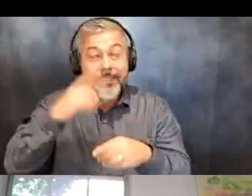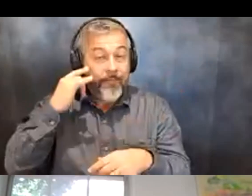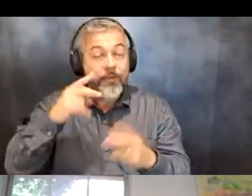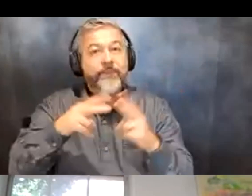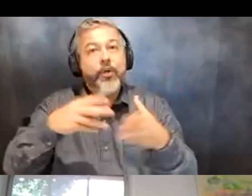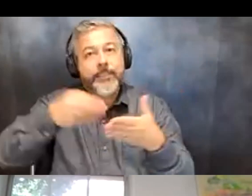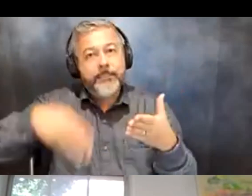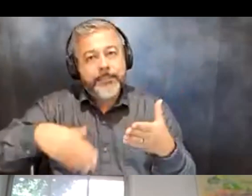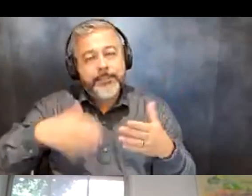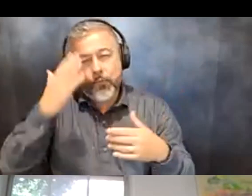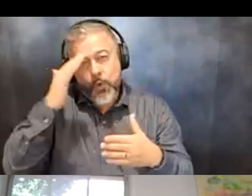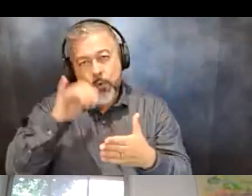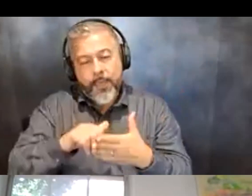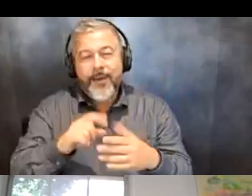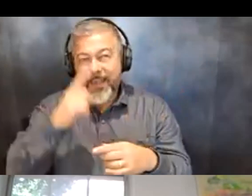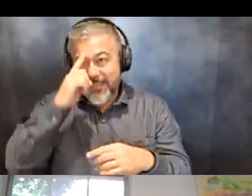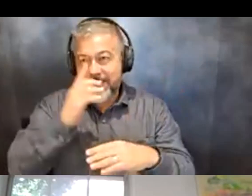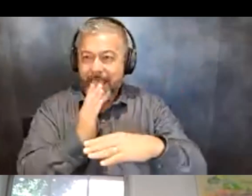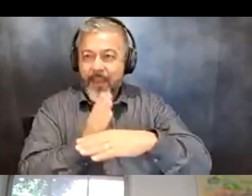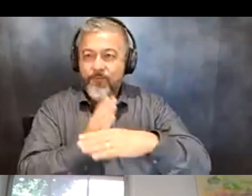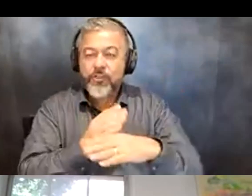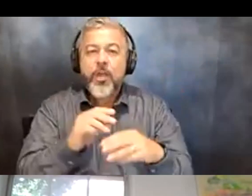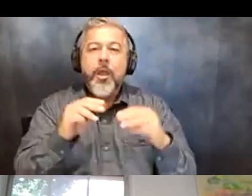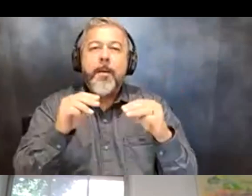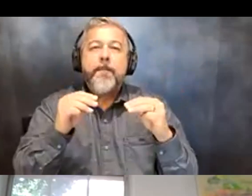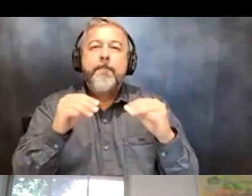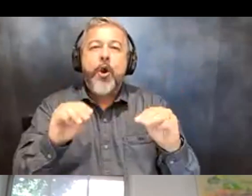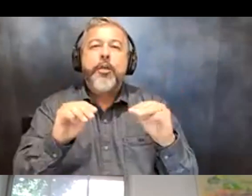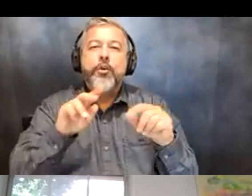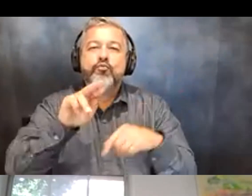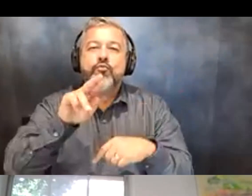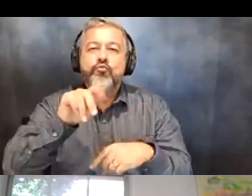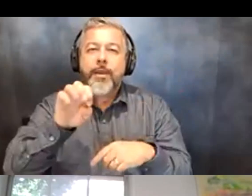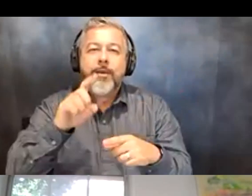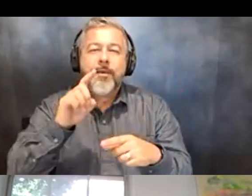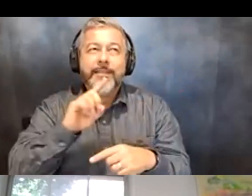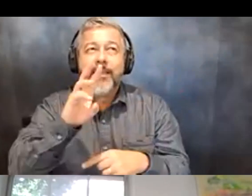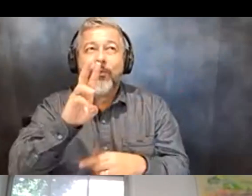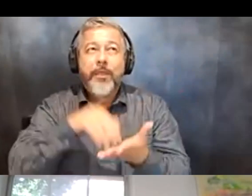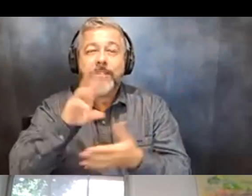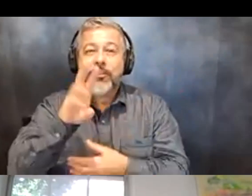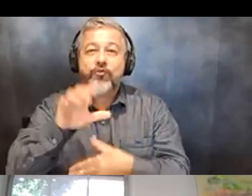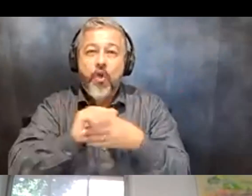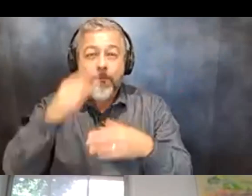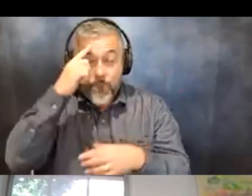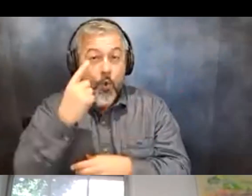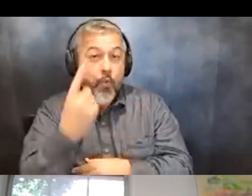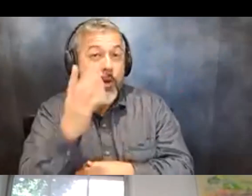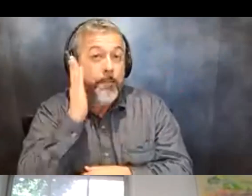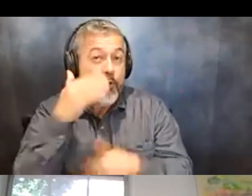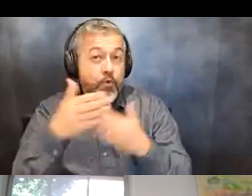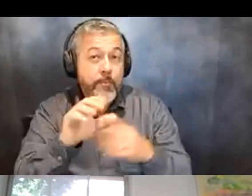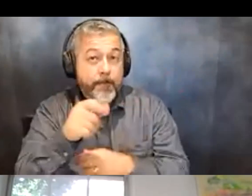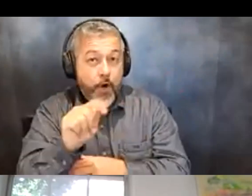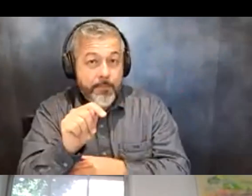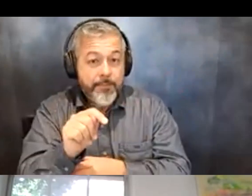the average market rate of a one-bedroom apartment is something like $1,600 a month. And when you're looking at someone that's,